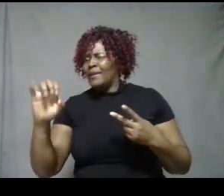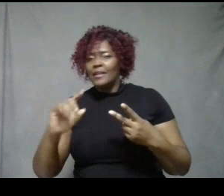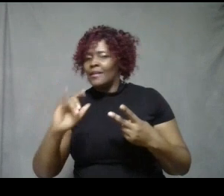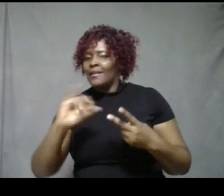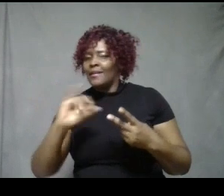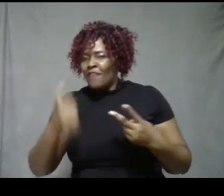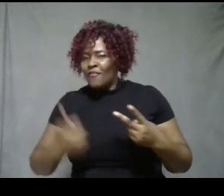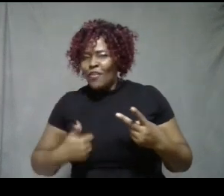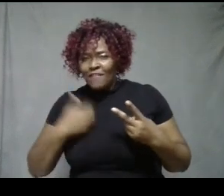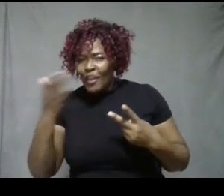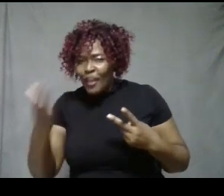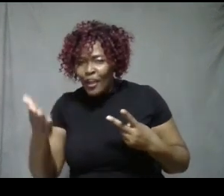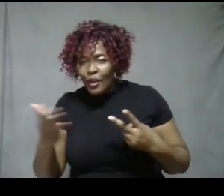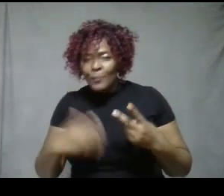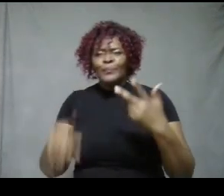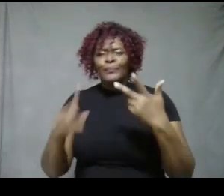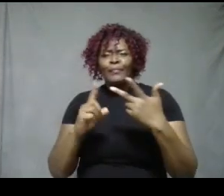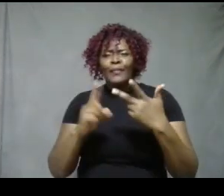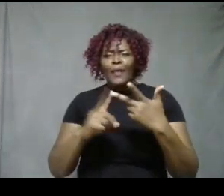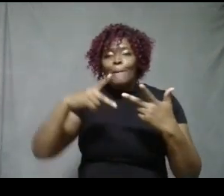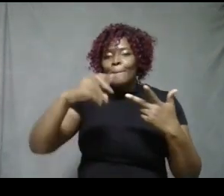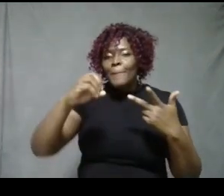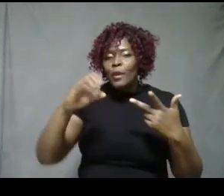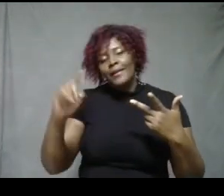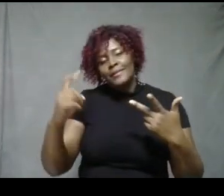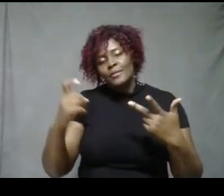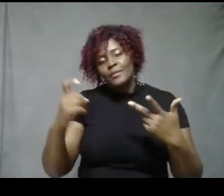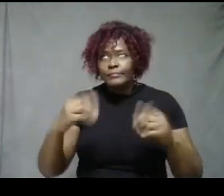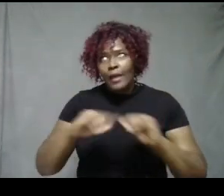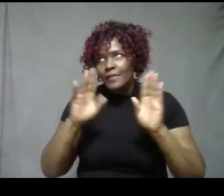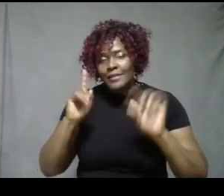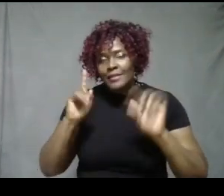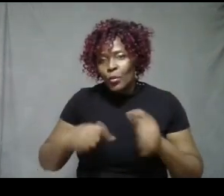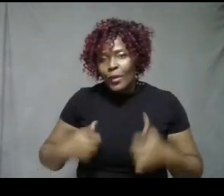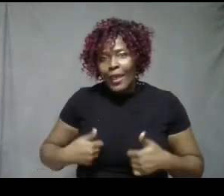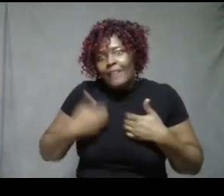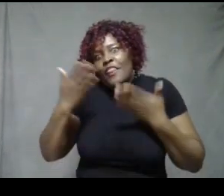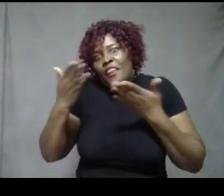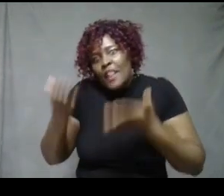He's also given a P.O. box recently. Of course, nobody can live in a P.O. box, we know that.